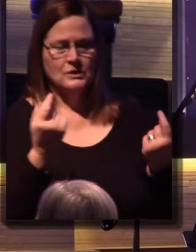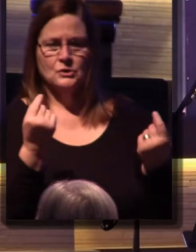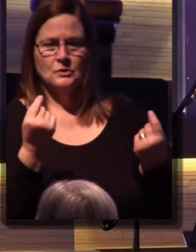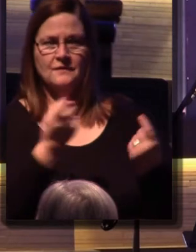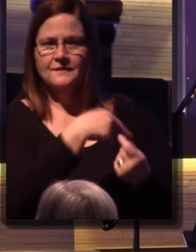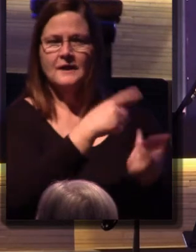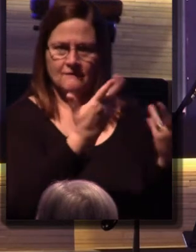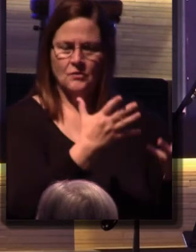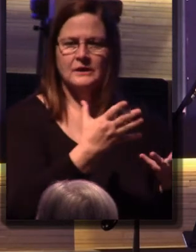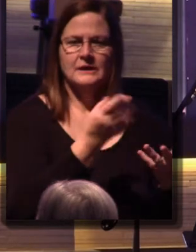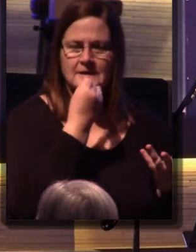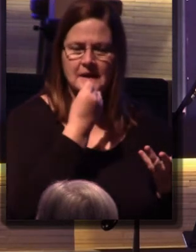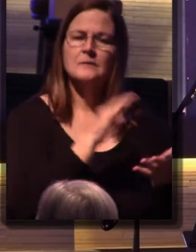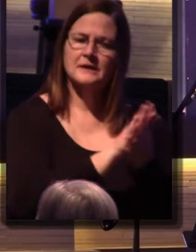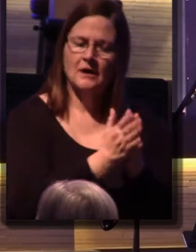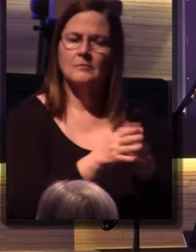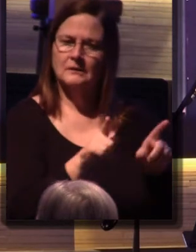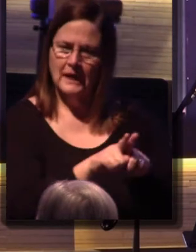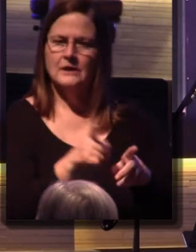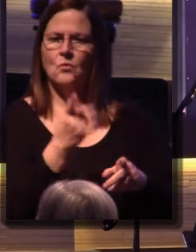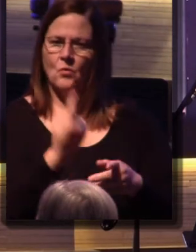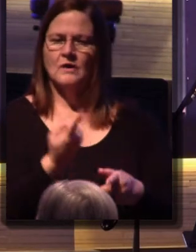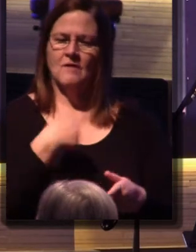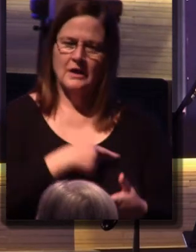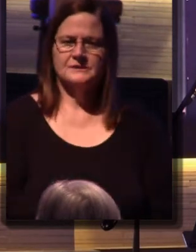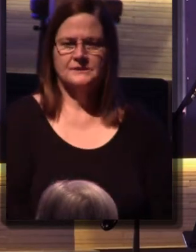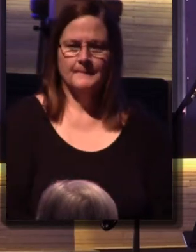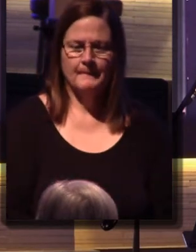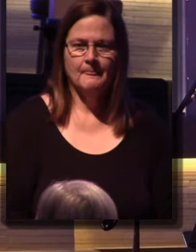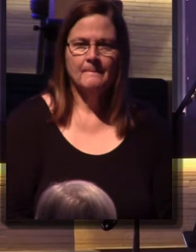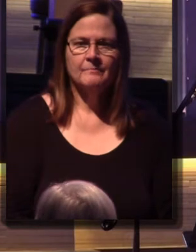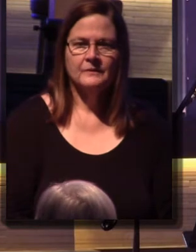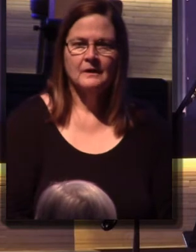God says, what should we do about it, since they have eaten and have become like one of us?